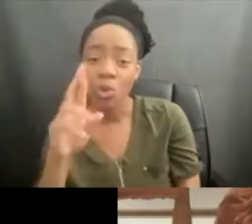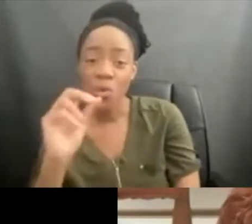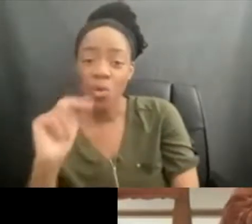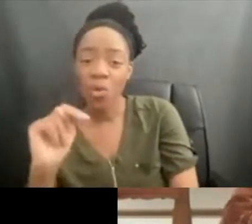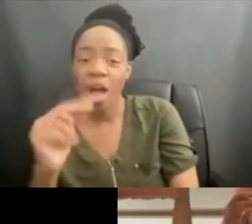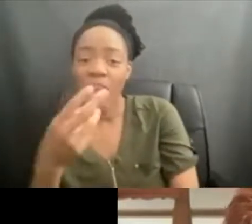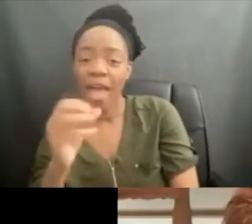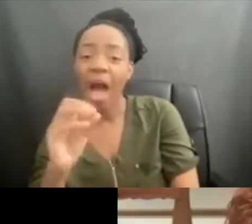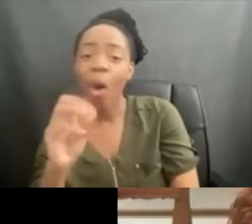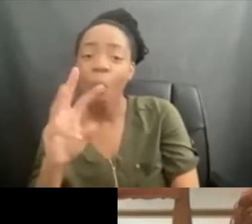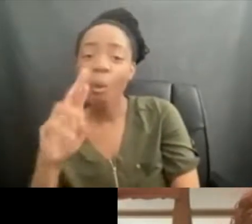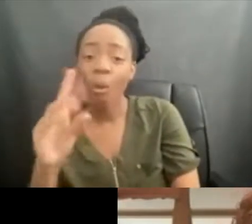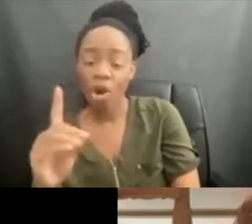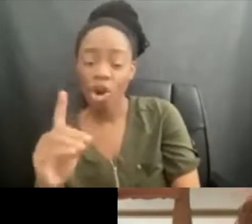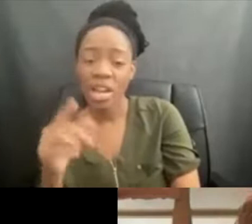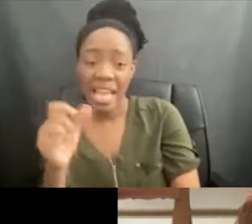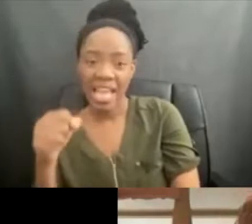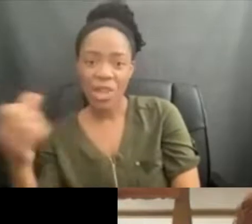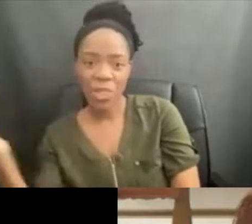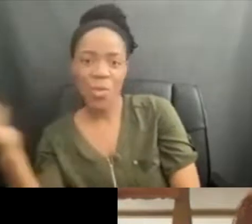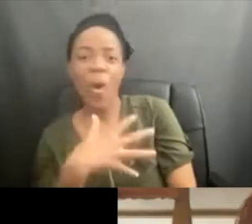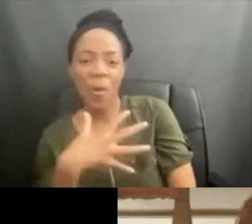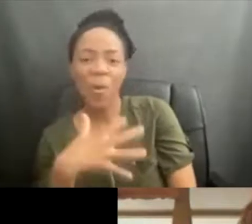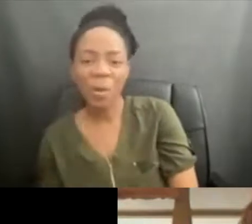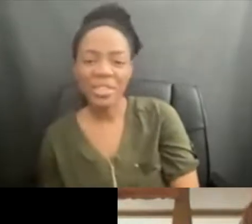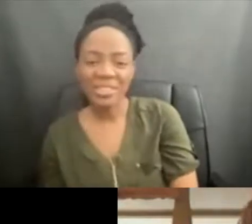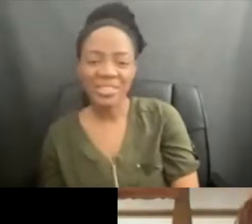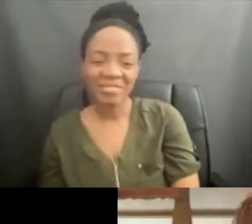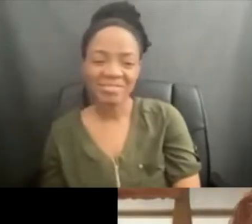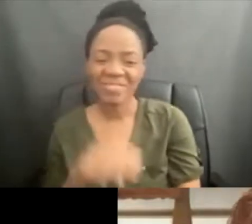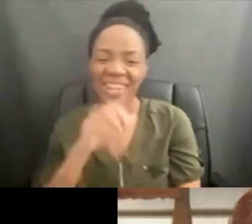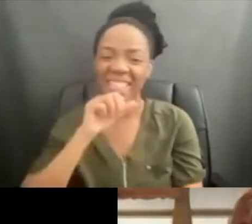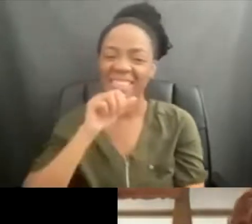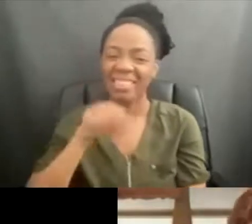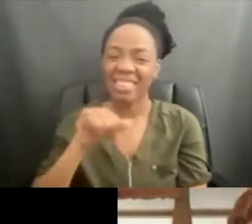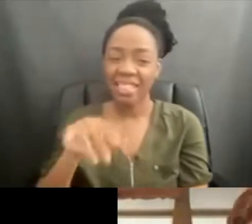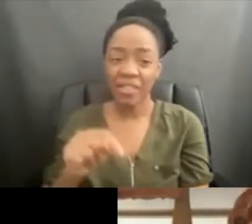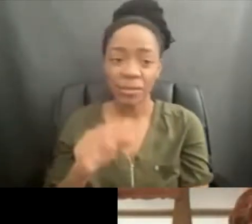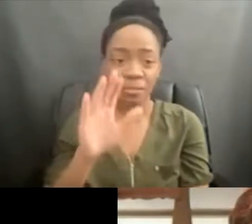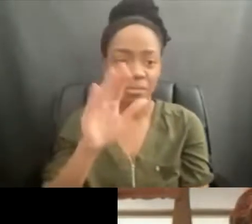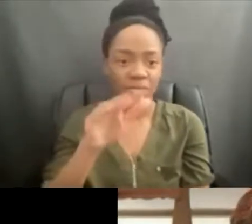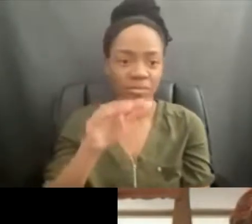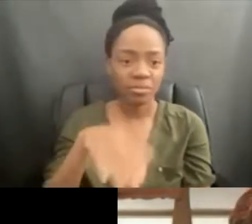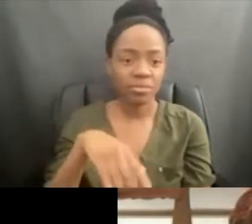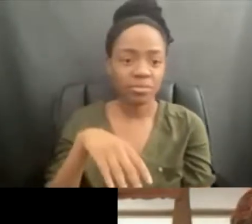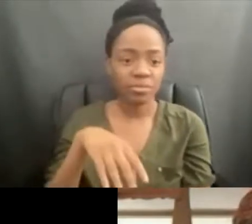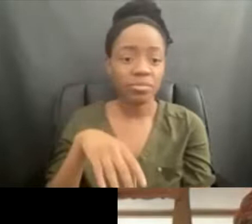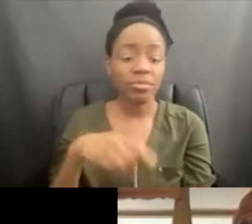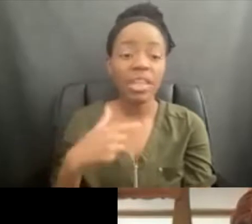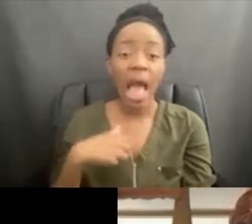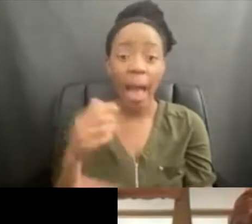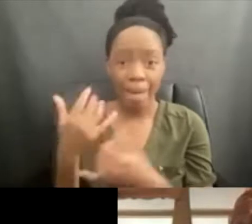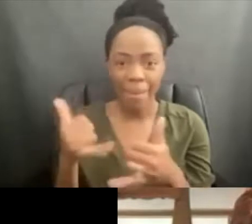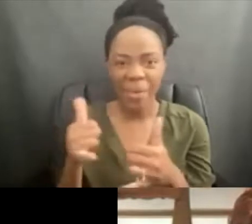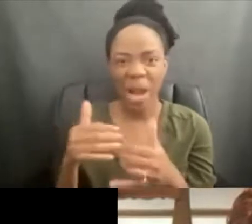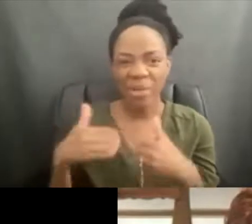he can throw it in. Okay. I love that. When I played softball when I was younger and I was center field